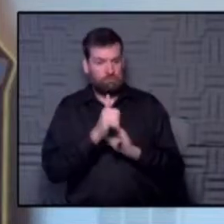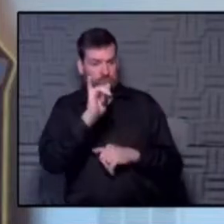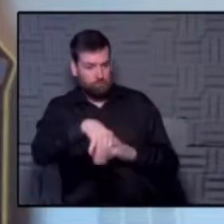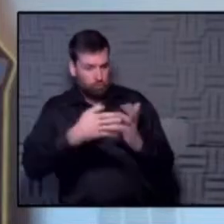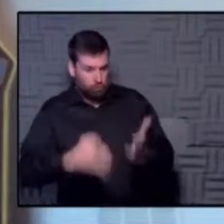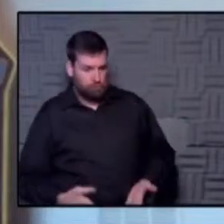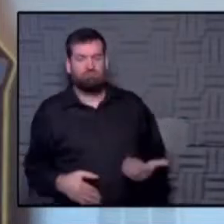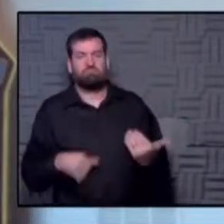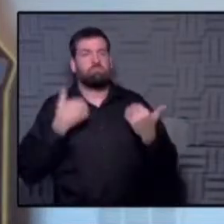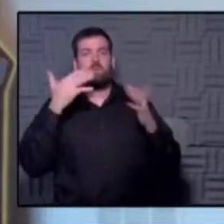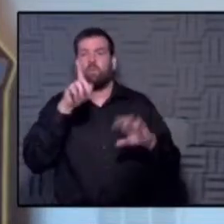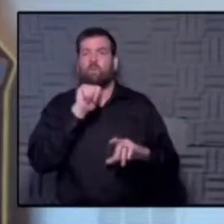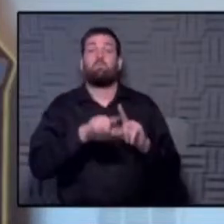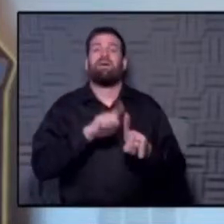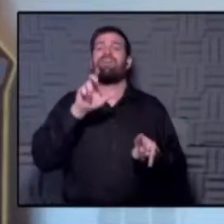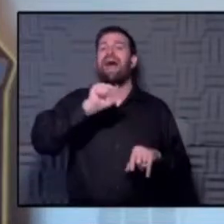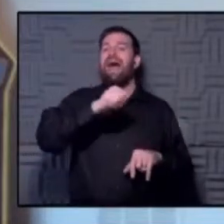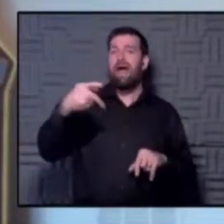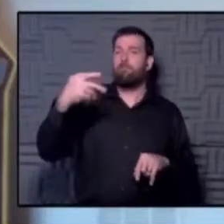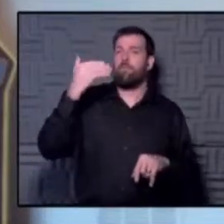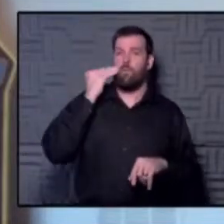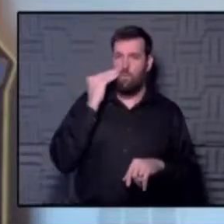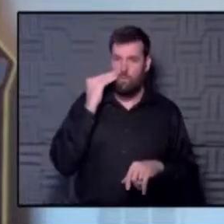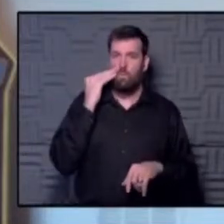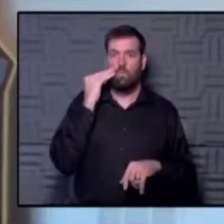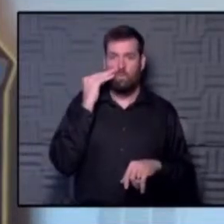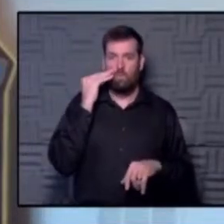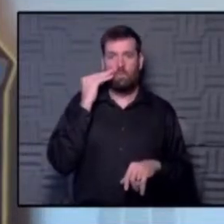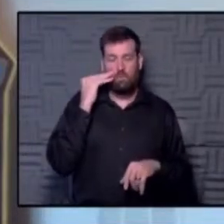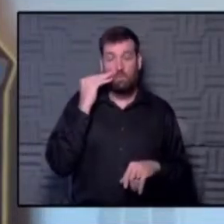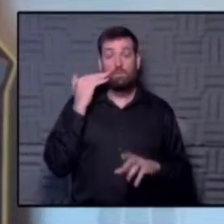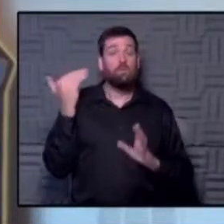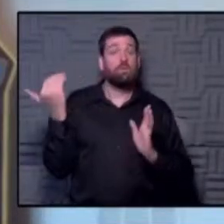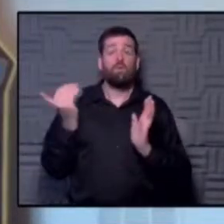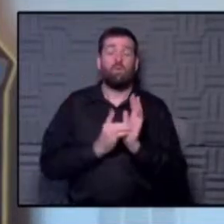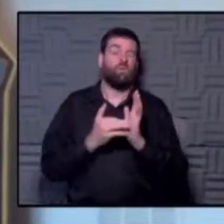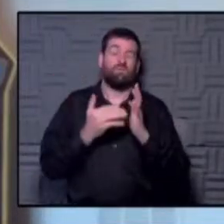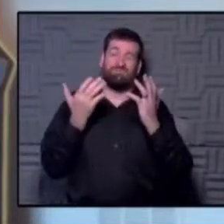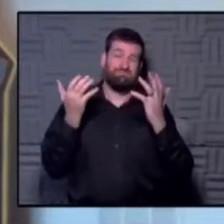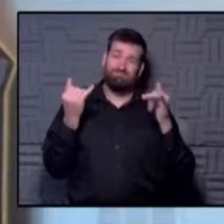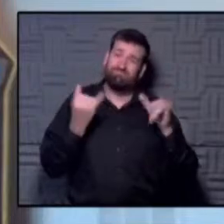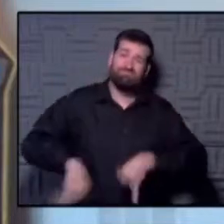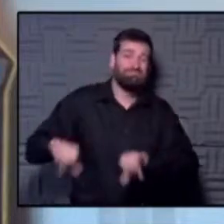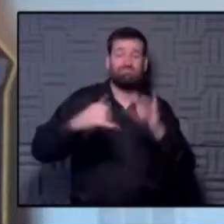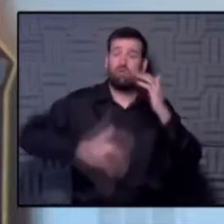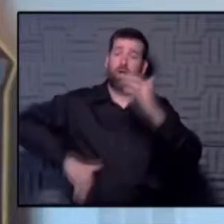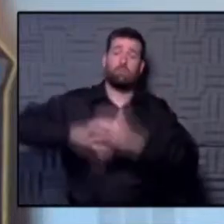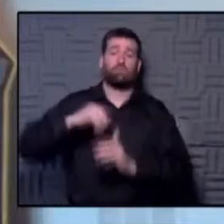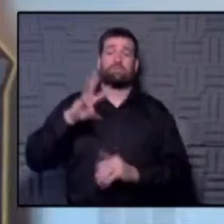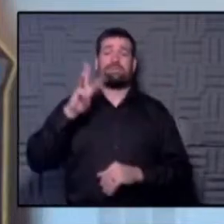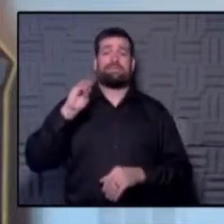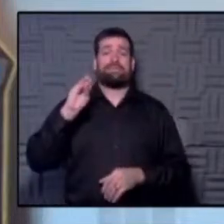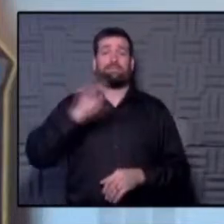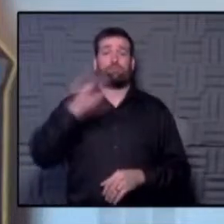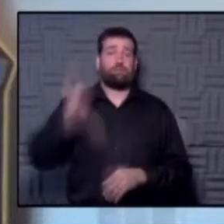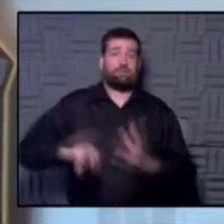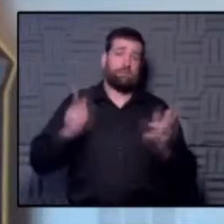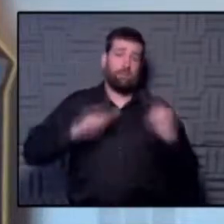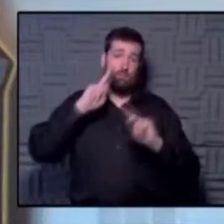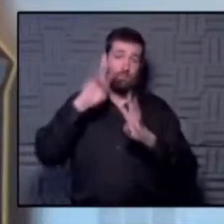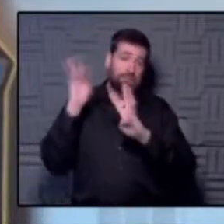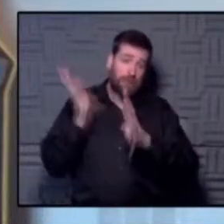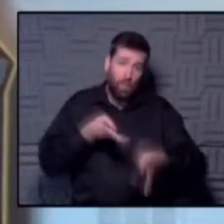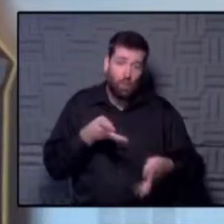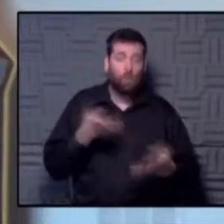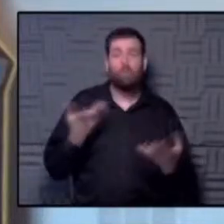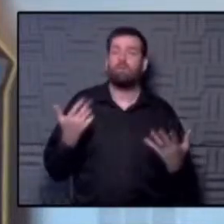but the app will know. But again, I think the gold standard is if we can get it up to 60% installed base, then I